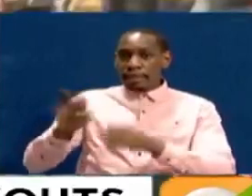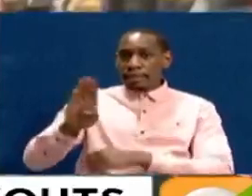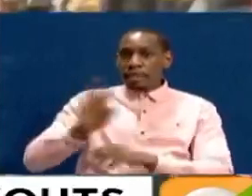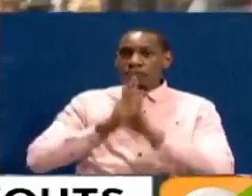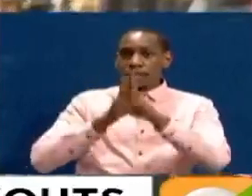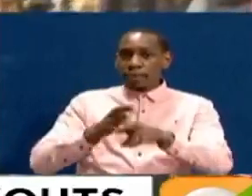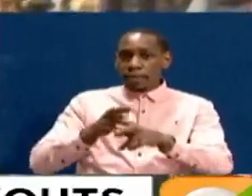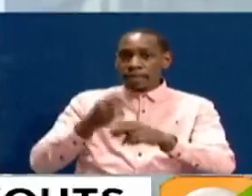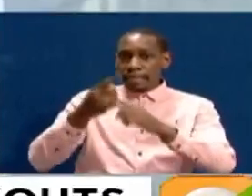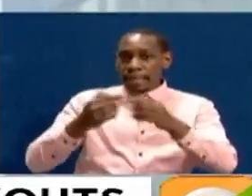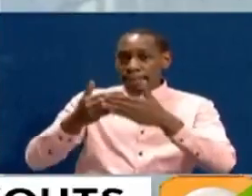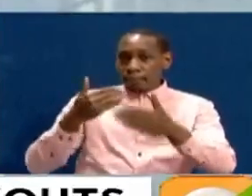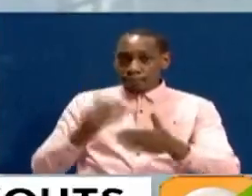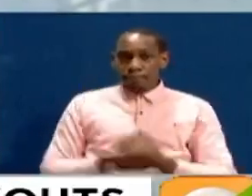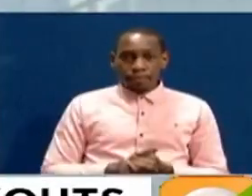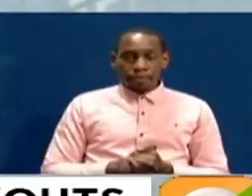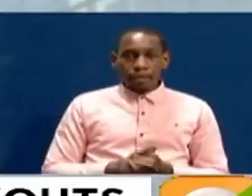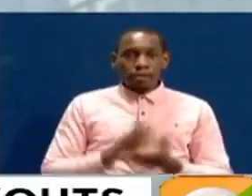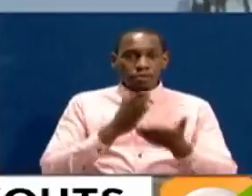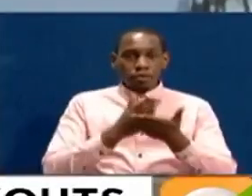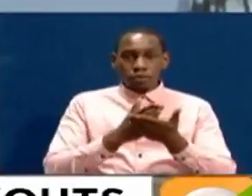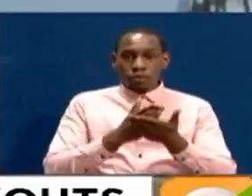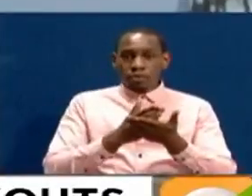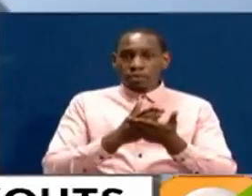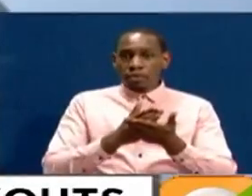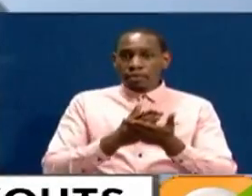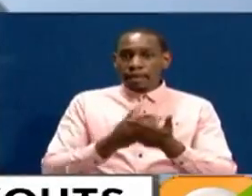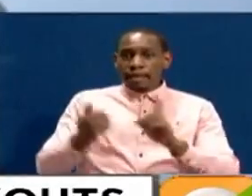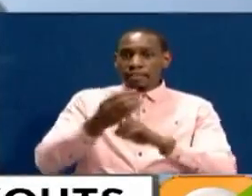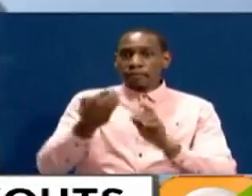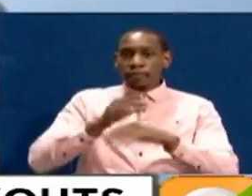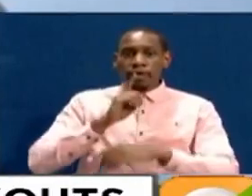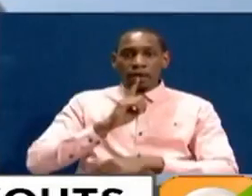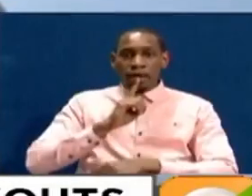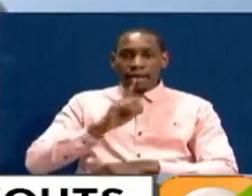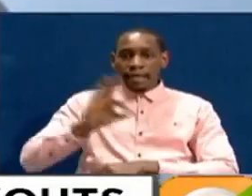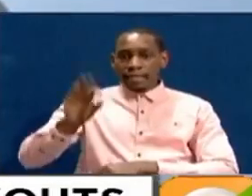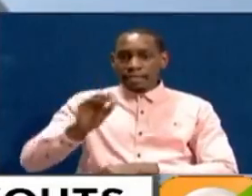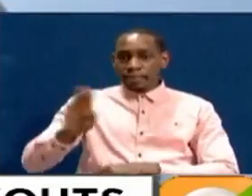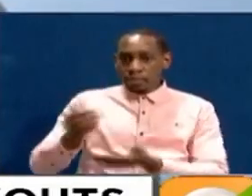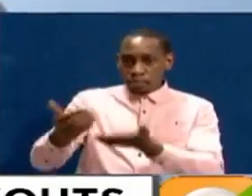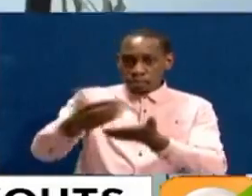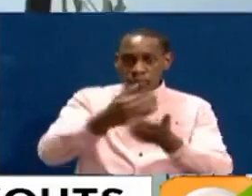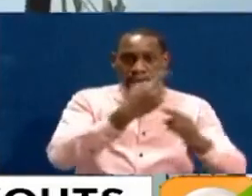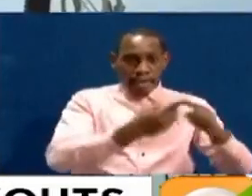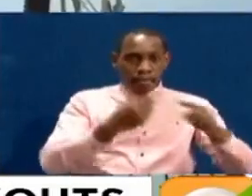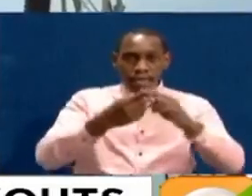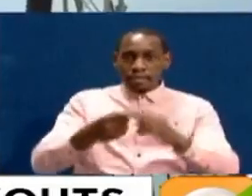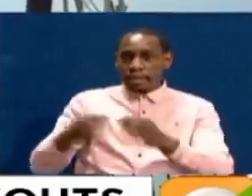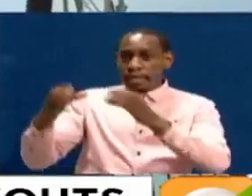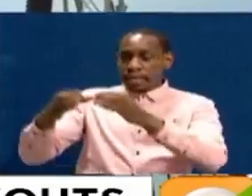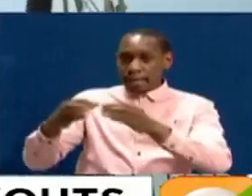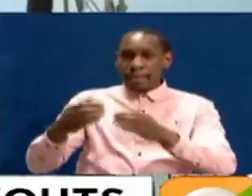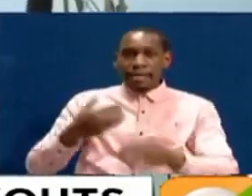shillings posted a year earlier. Despite raking in more than 130 billion shillings in revenues annually, the firm